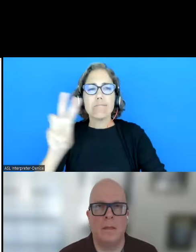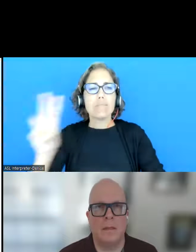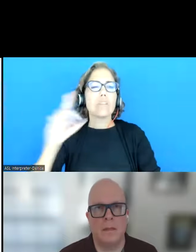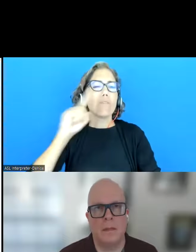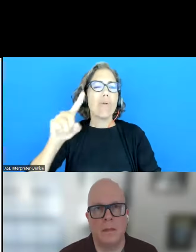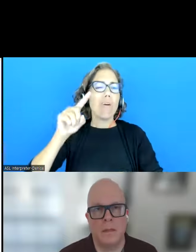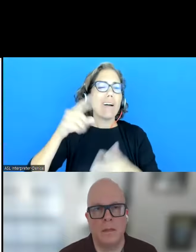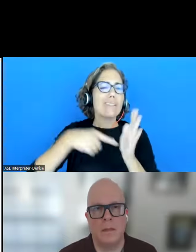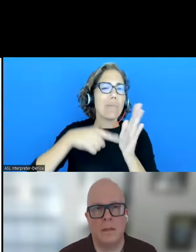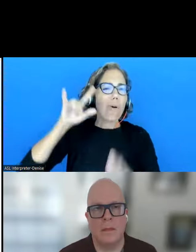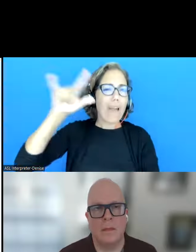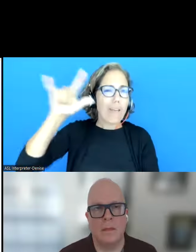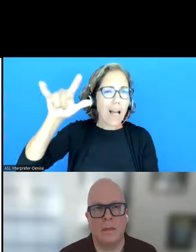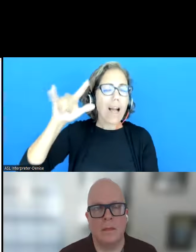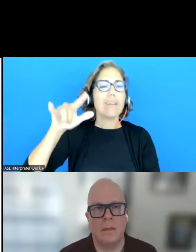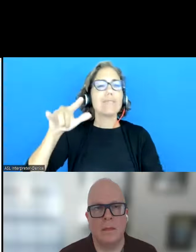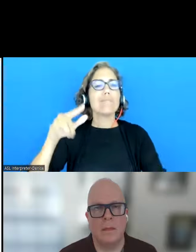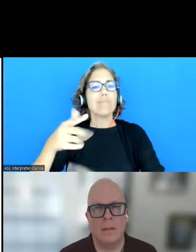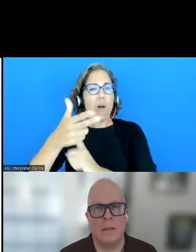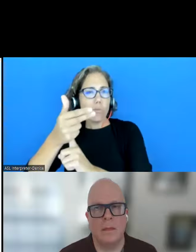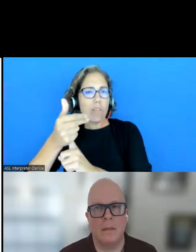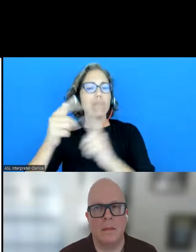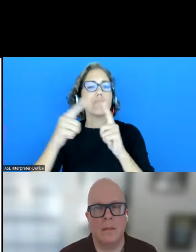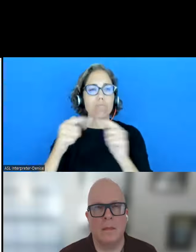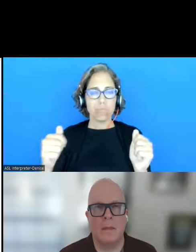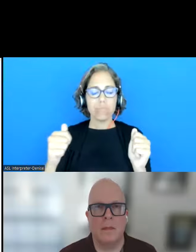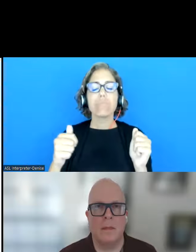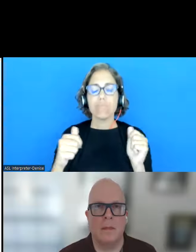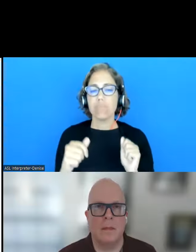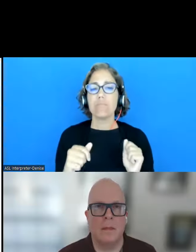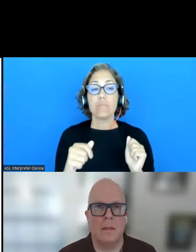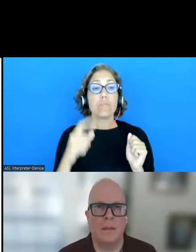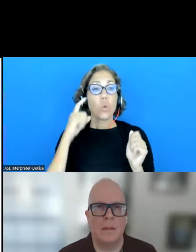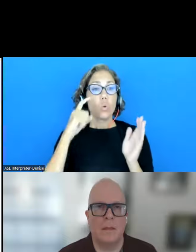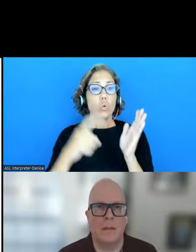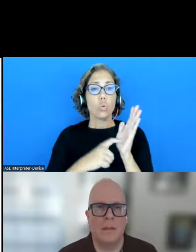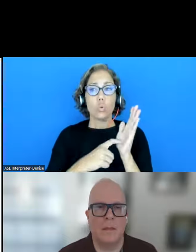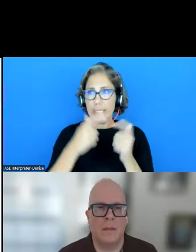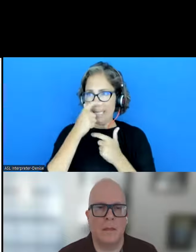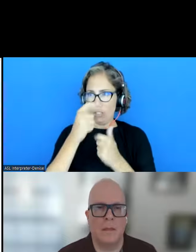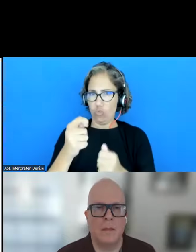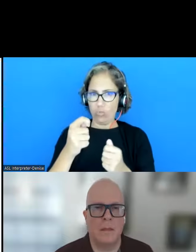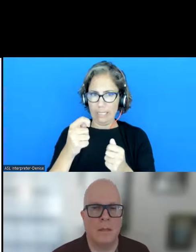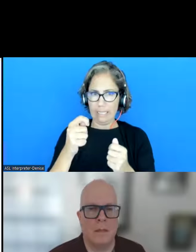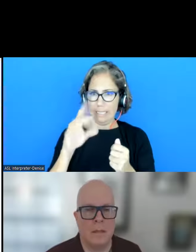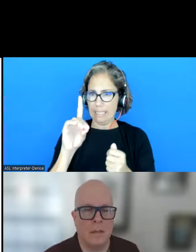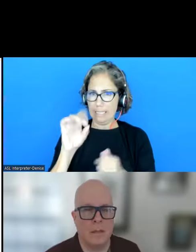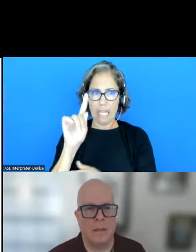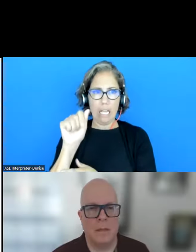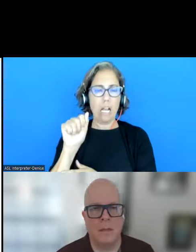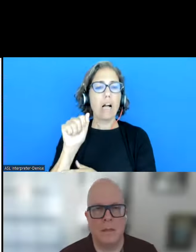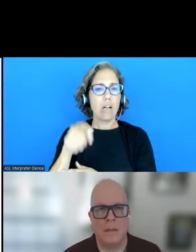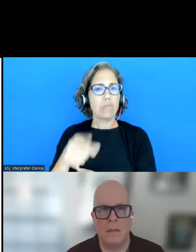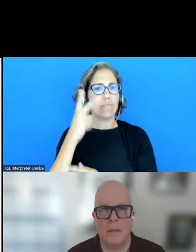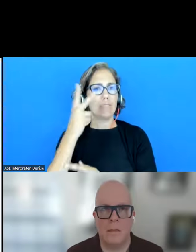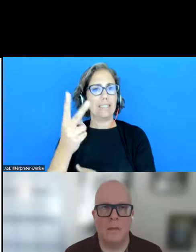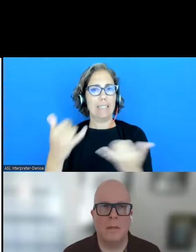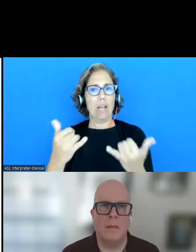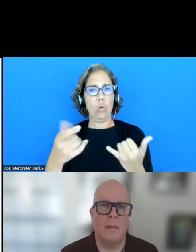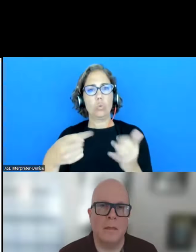accommodation. And we notice an interesting data that is shown in this